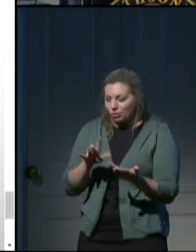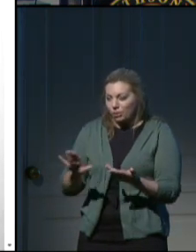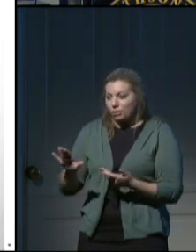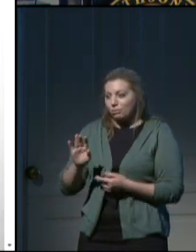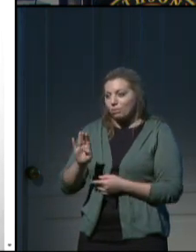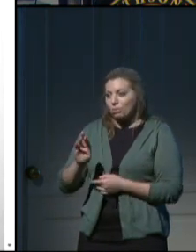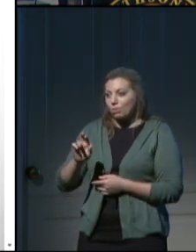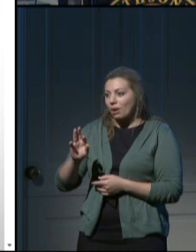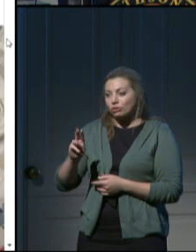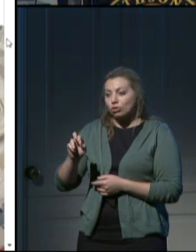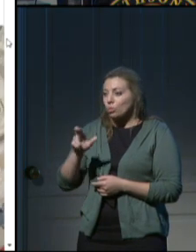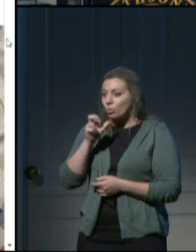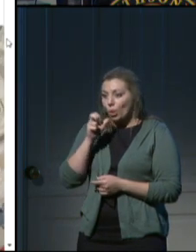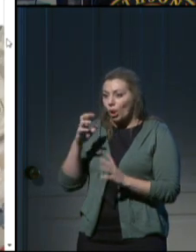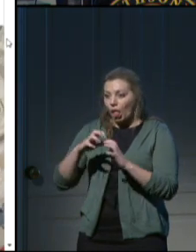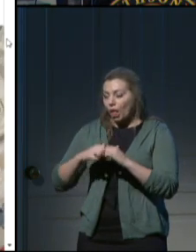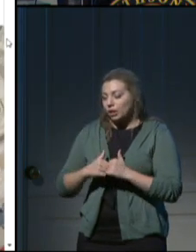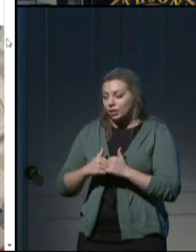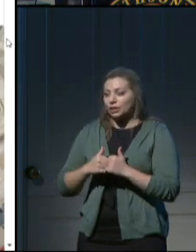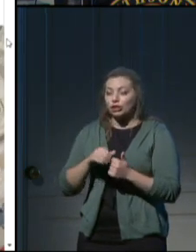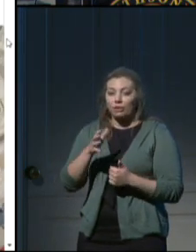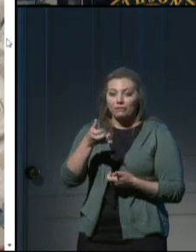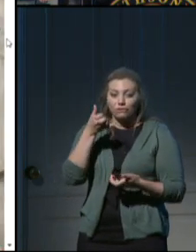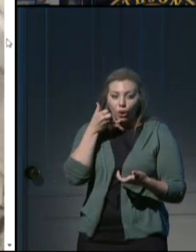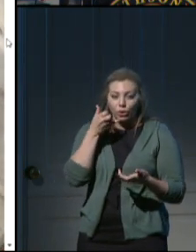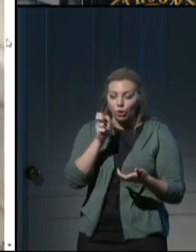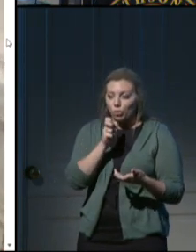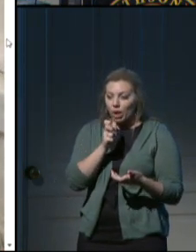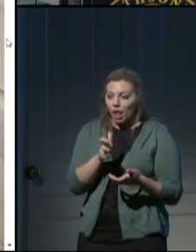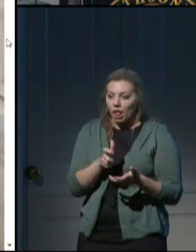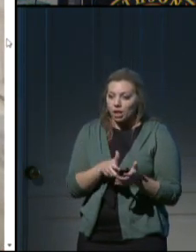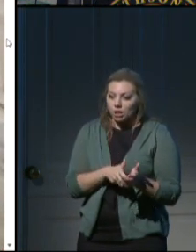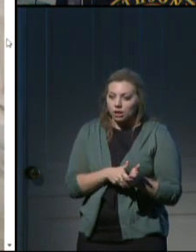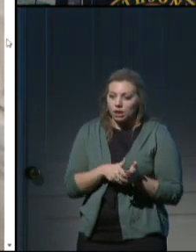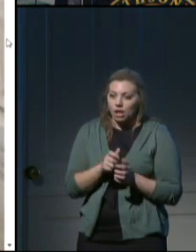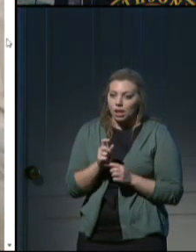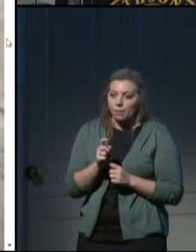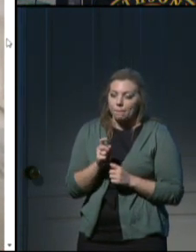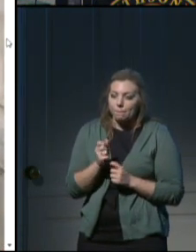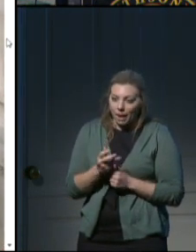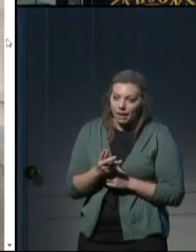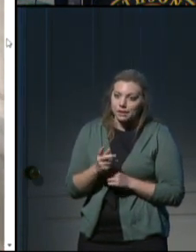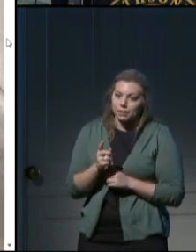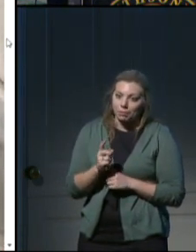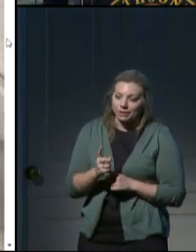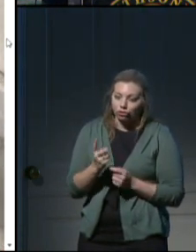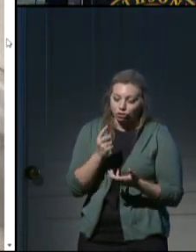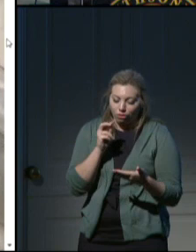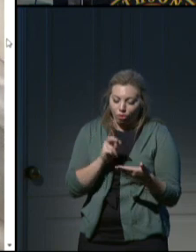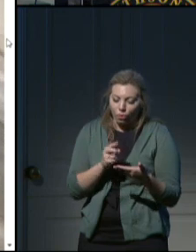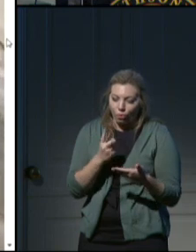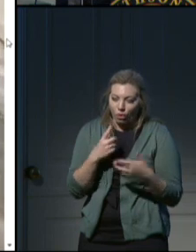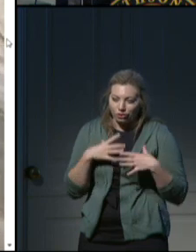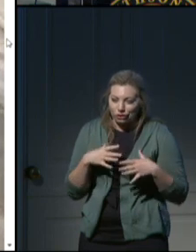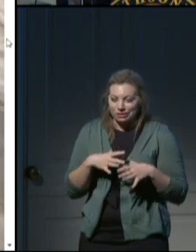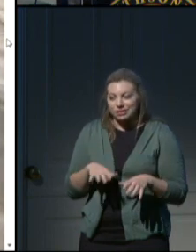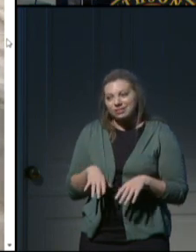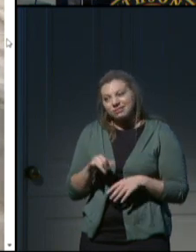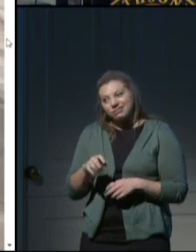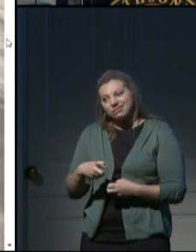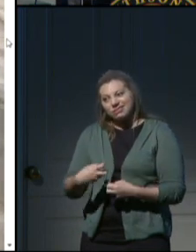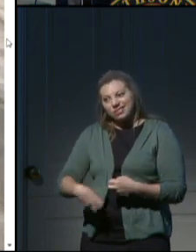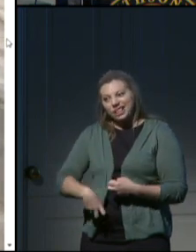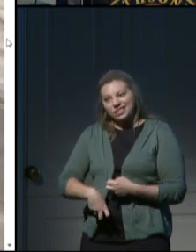browser won't crash, and so that your phone, won't take minutes to just look at one suit. And so that's a challenge